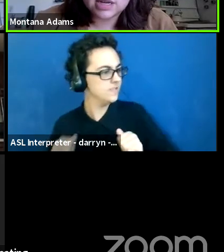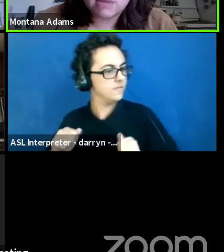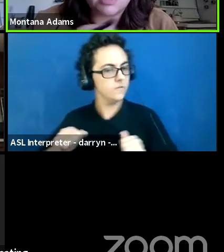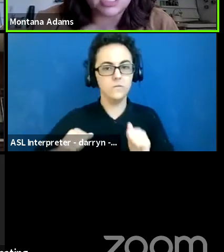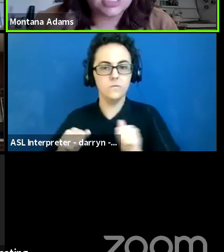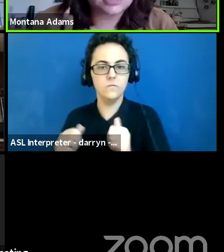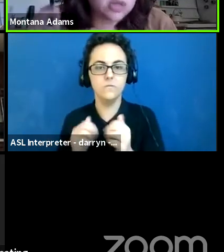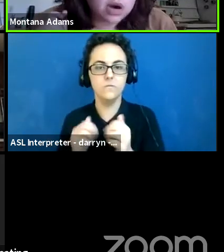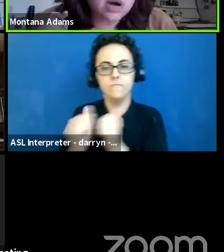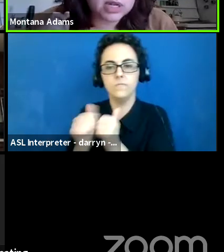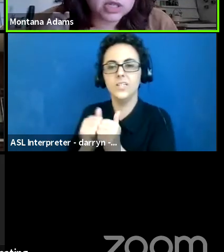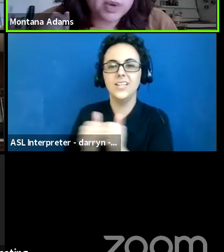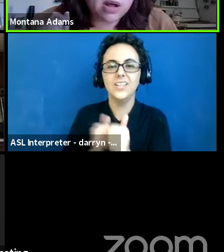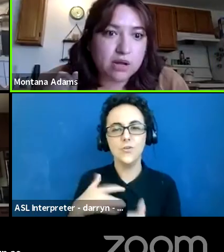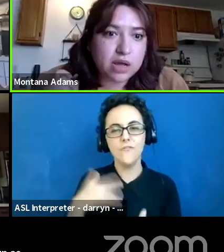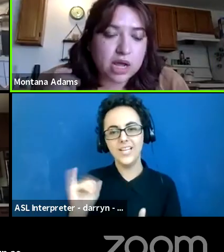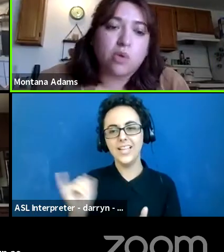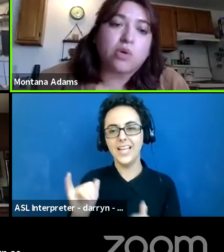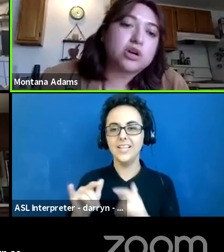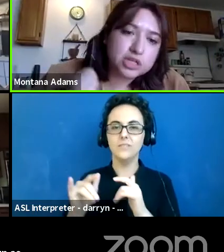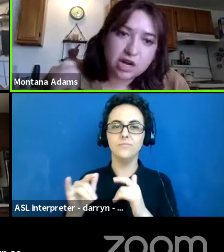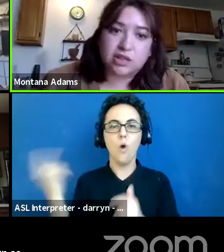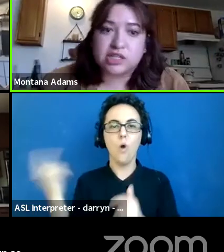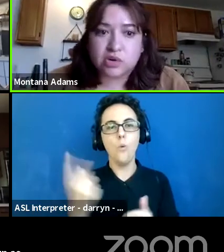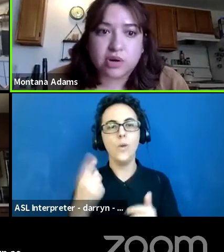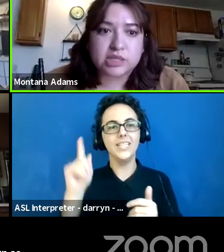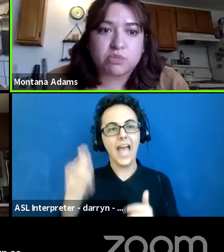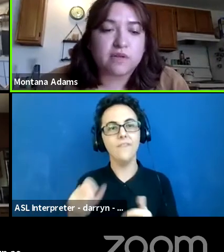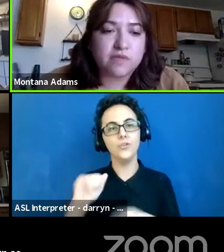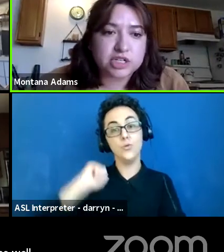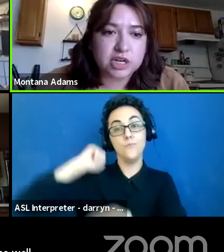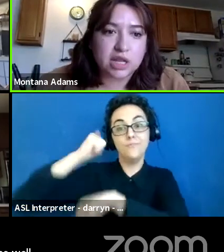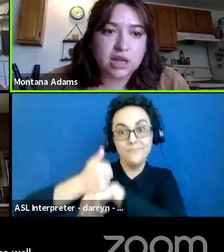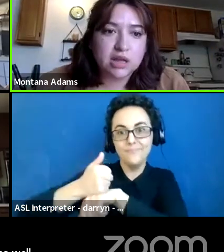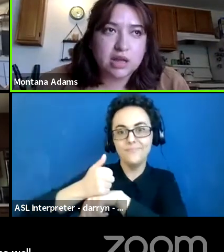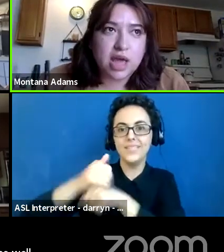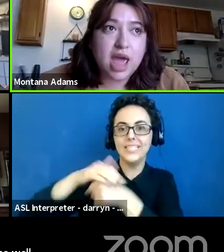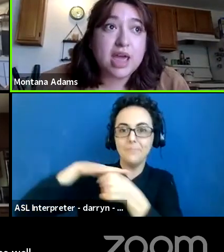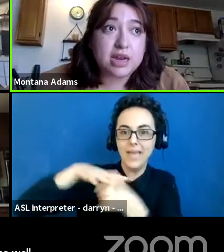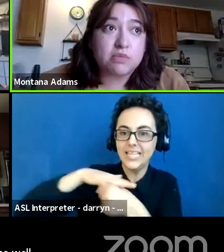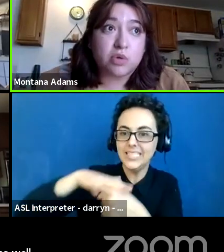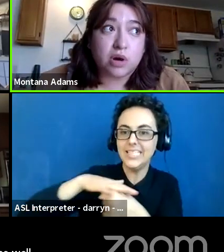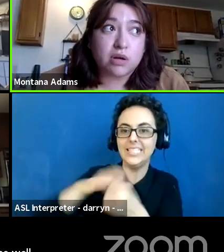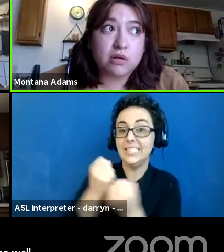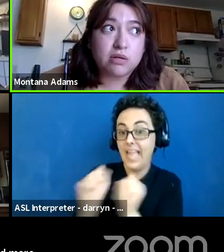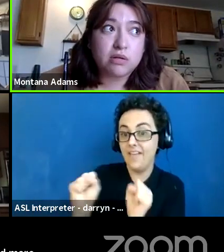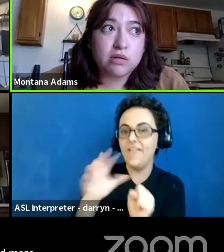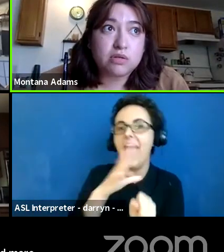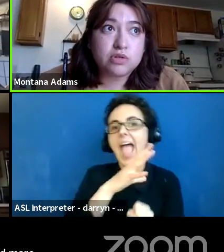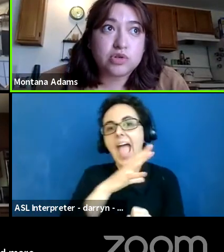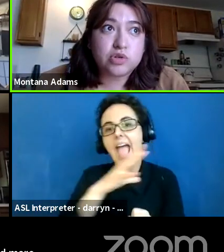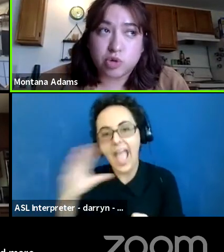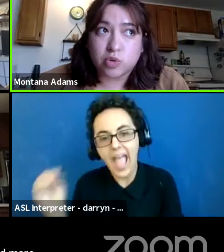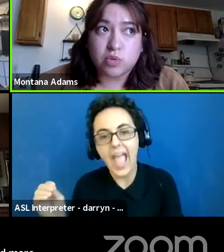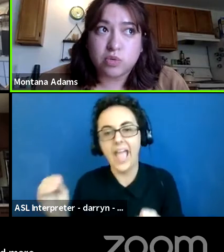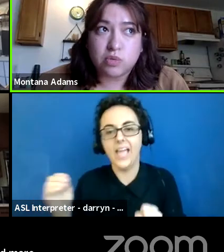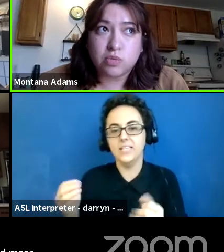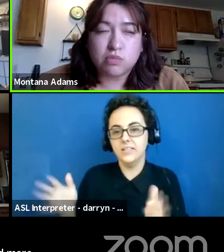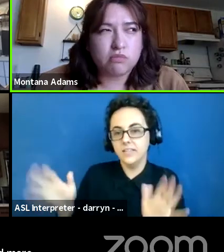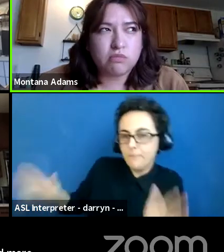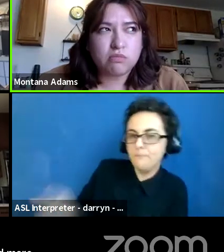space and building each other up as well in order to tell these stories more efficiently and more